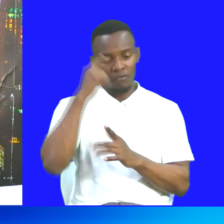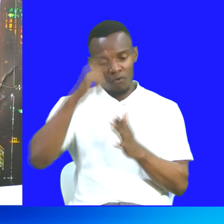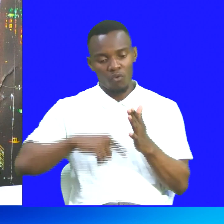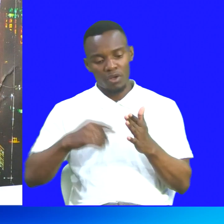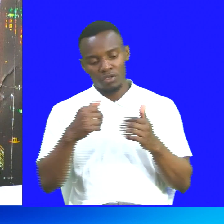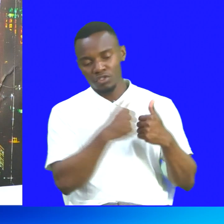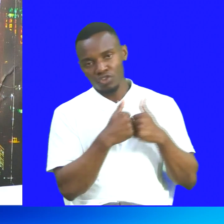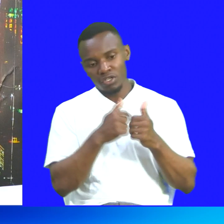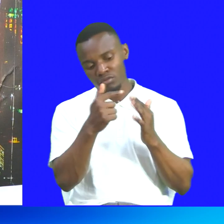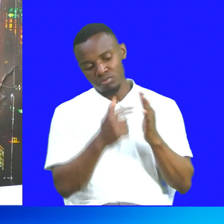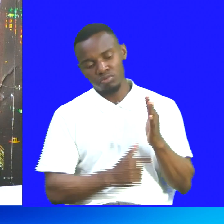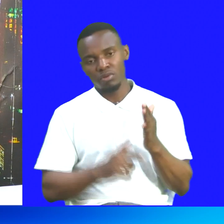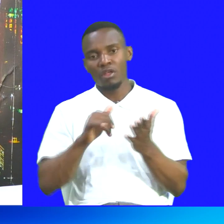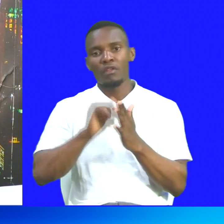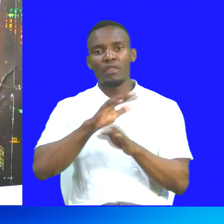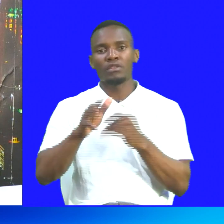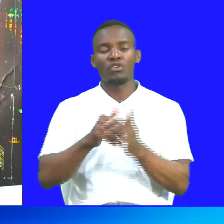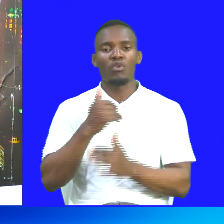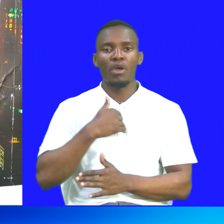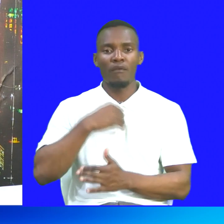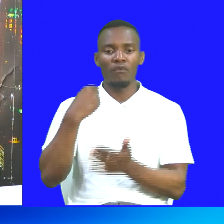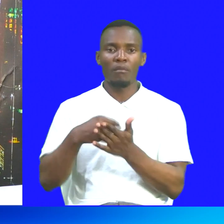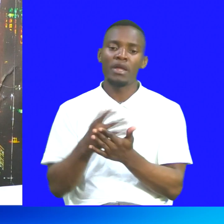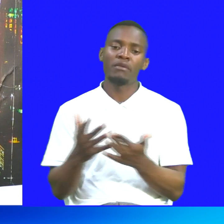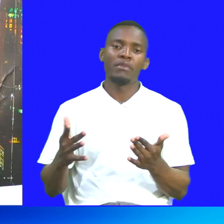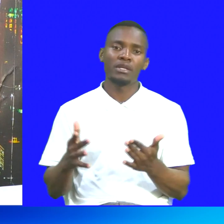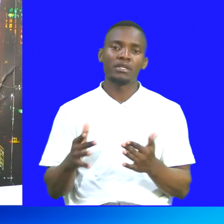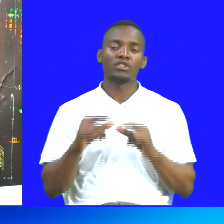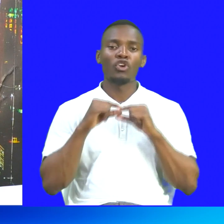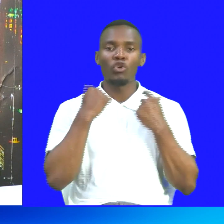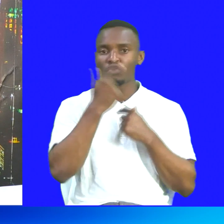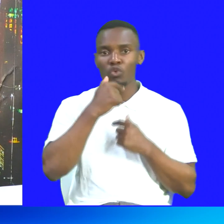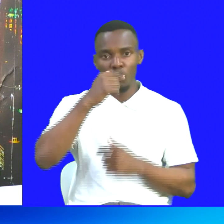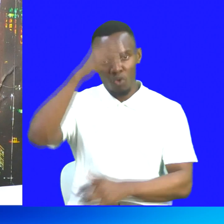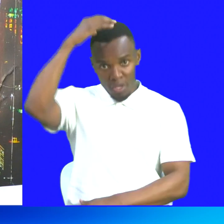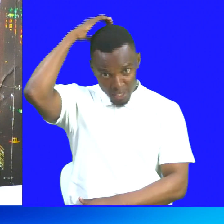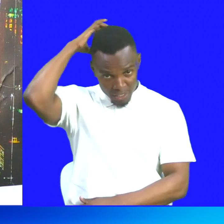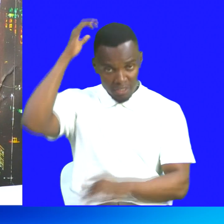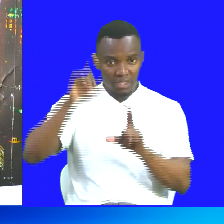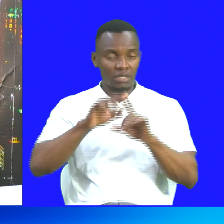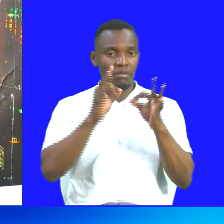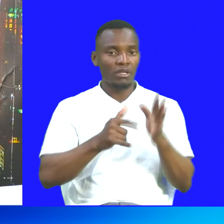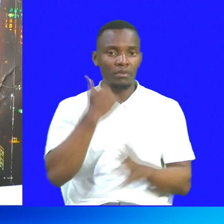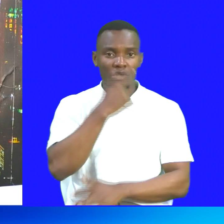challenges. That's it for Money Matters. This is Chris Mololo. Tobias Amondi has